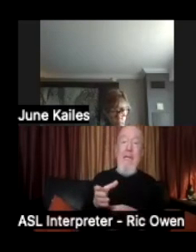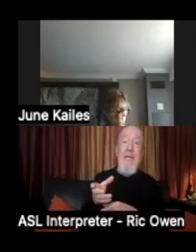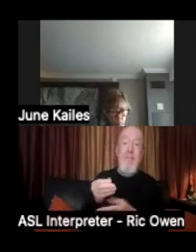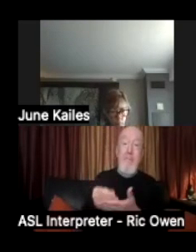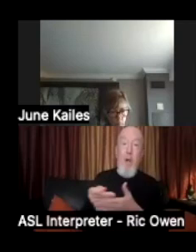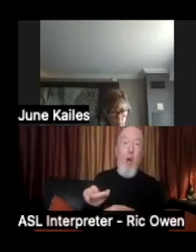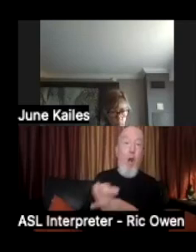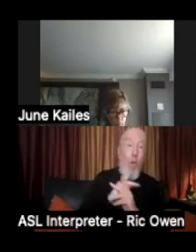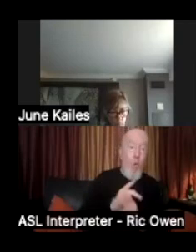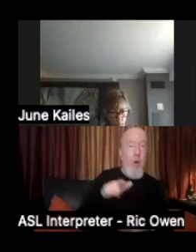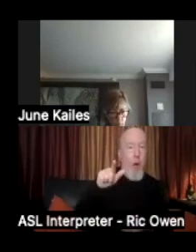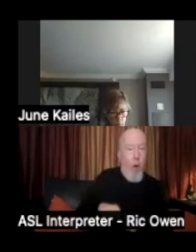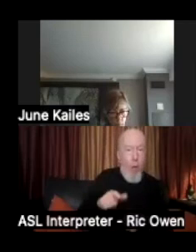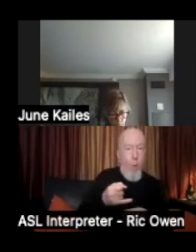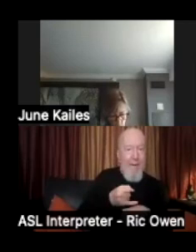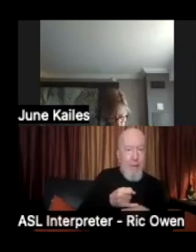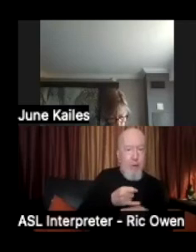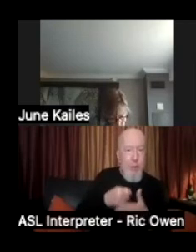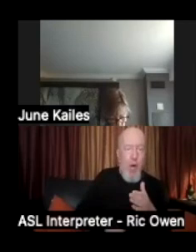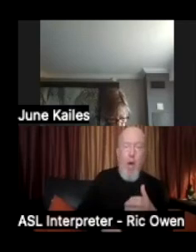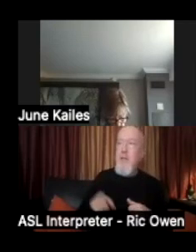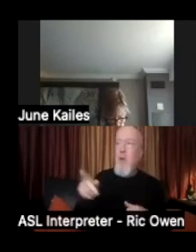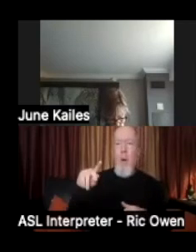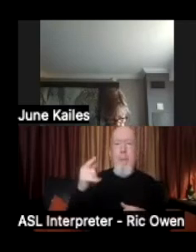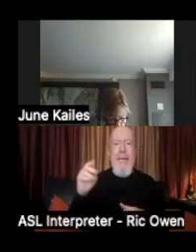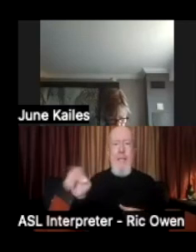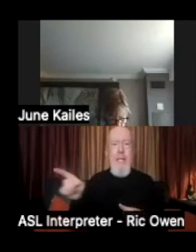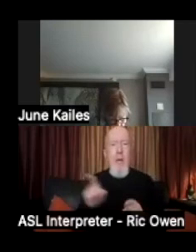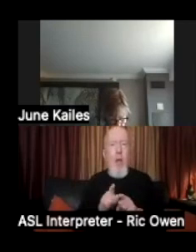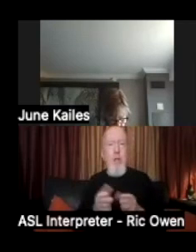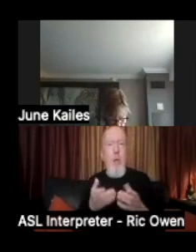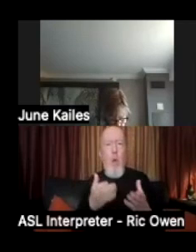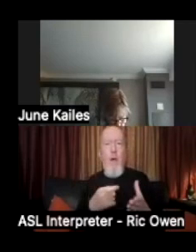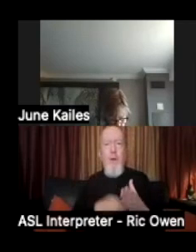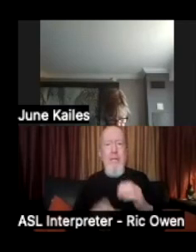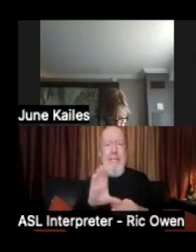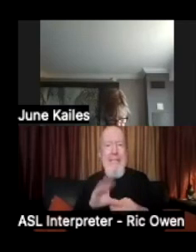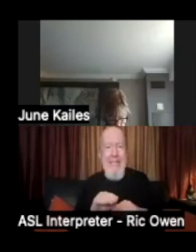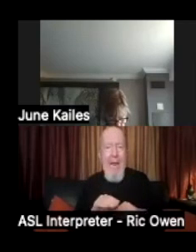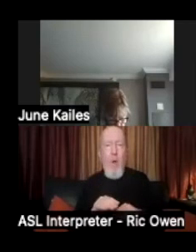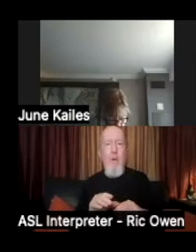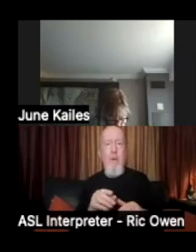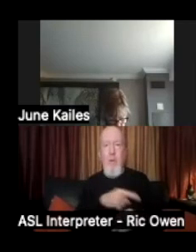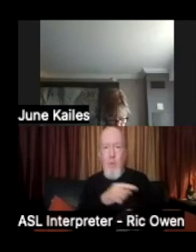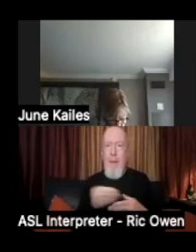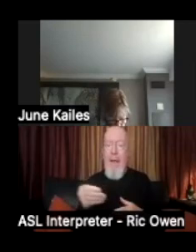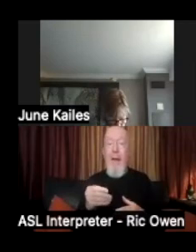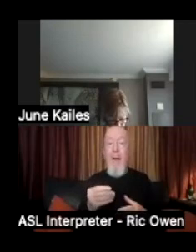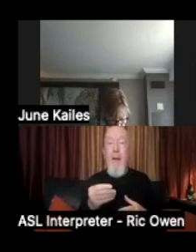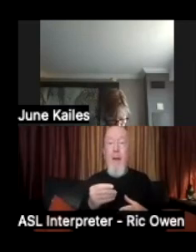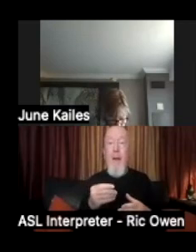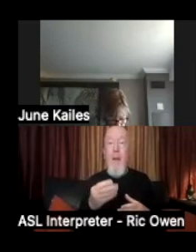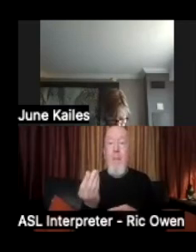a discount. PG&E has a discount that they offer on portable power stations for those that